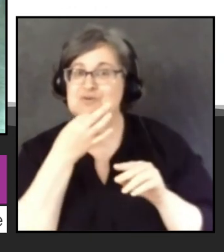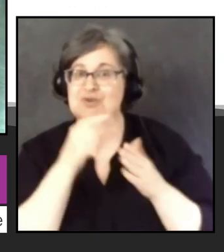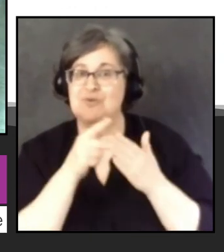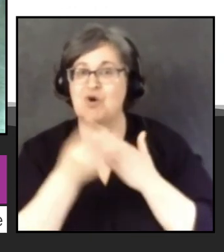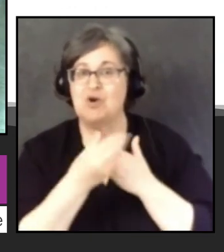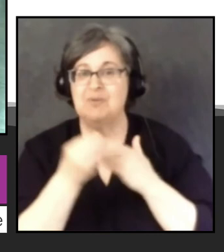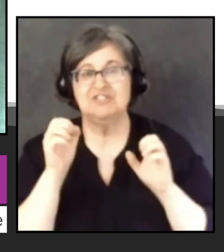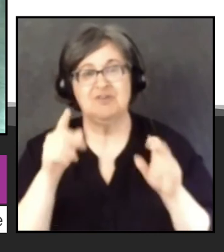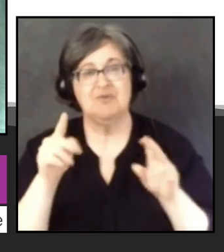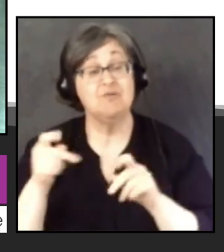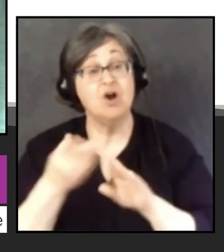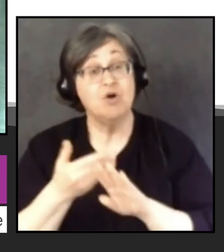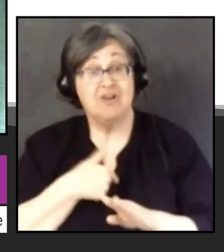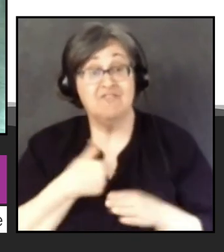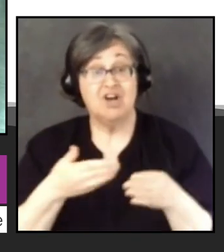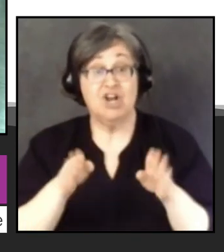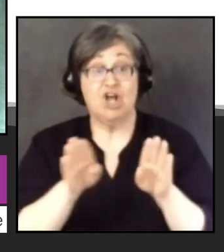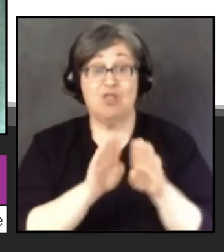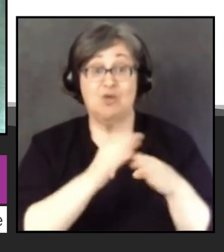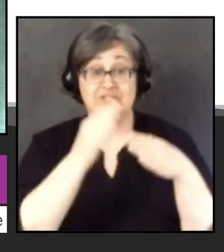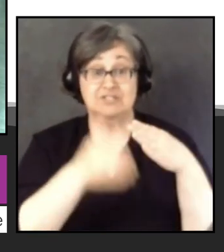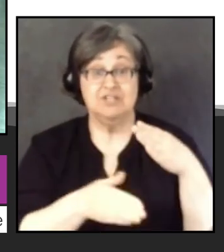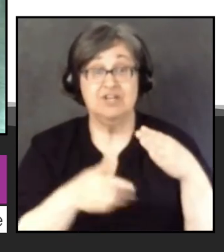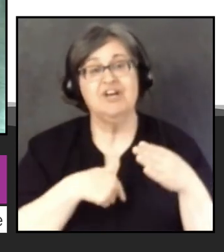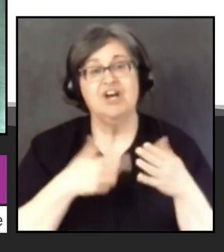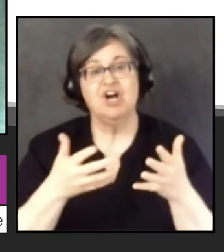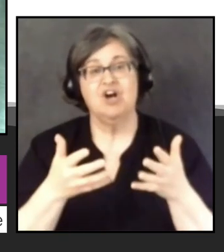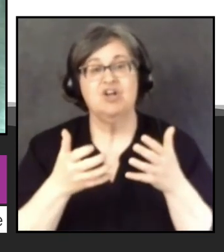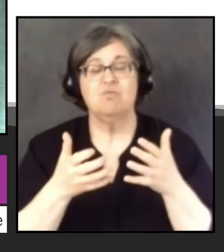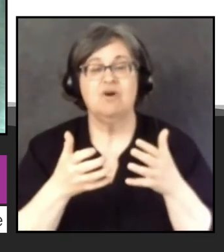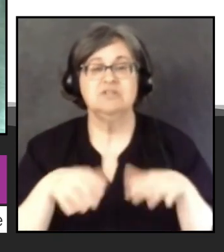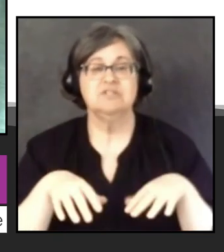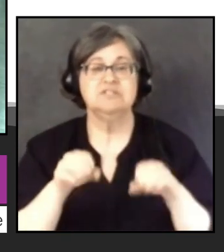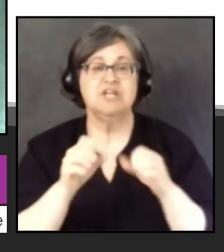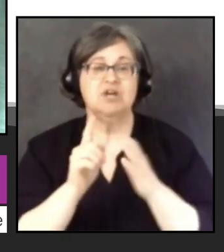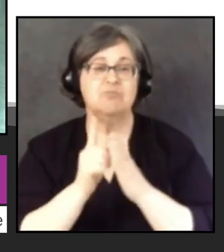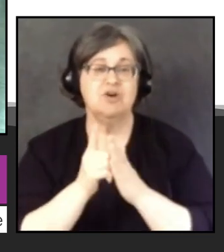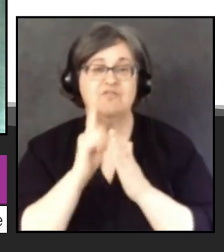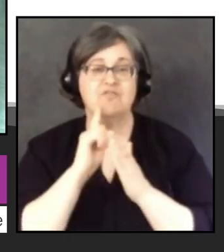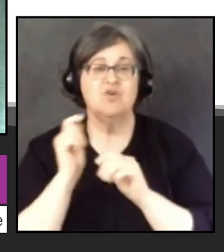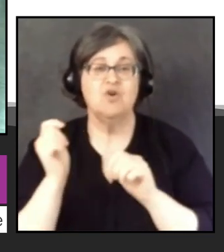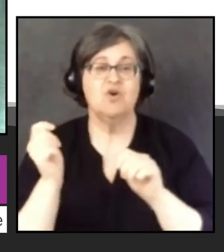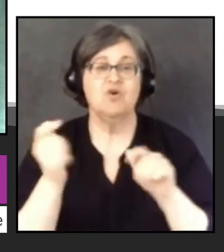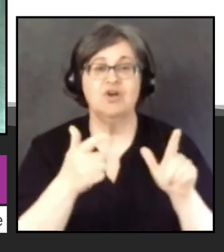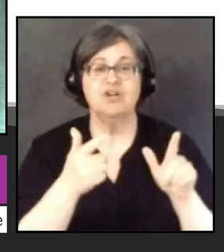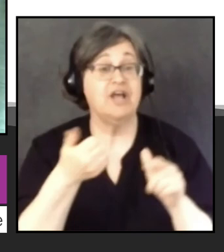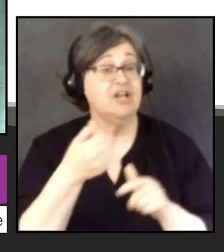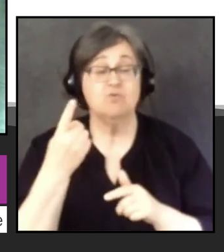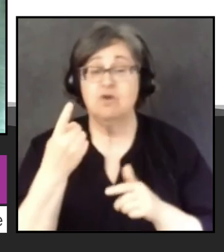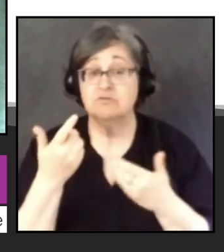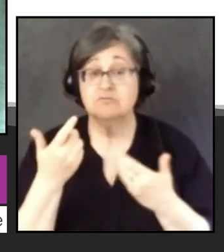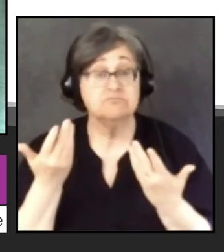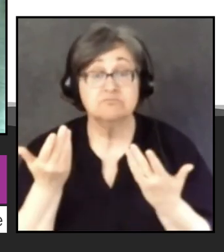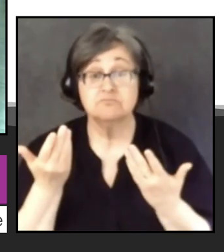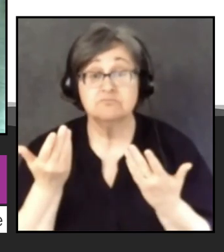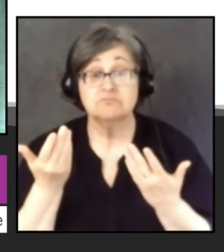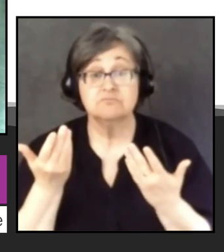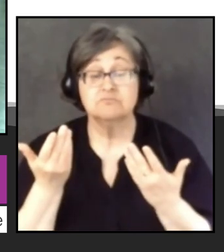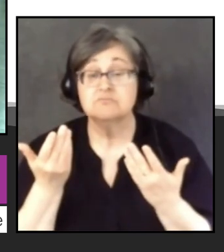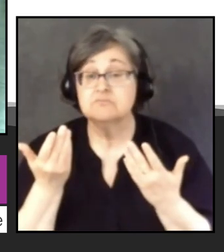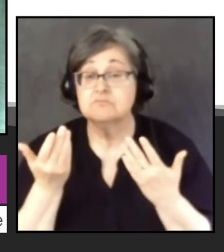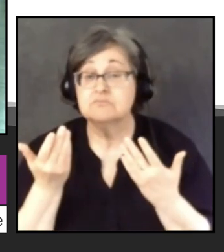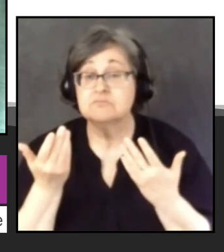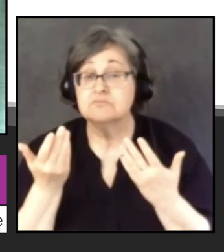opportunities. And before I close out, I'd like to take a moment for all of you. Anyone has a glass